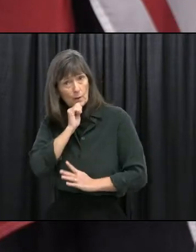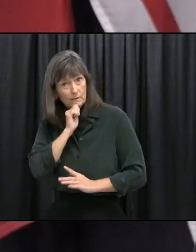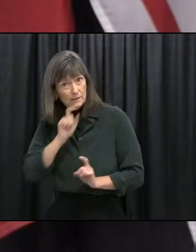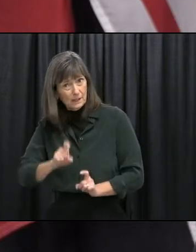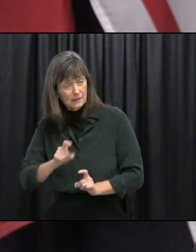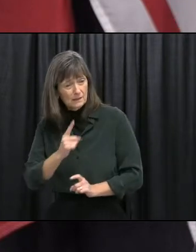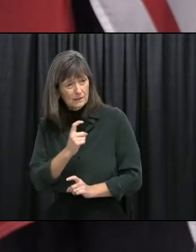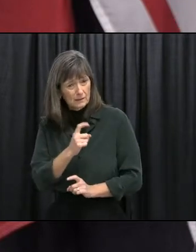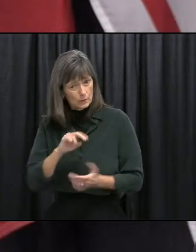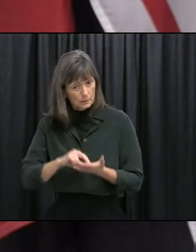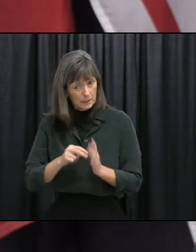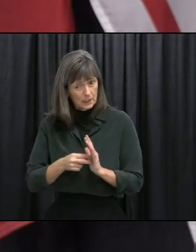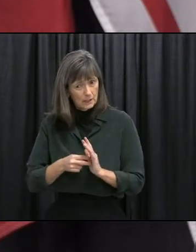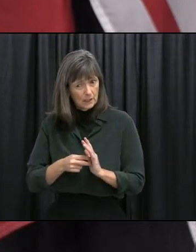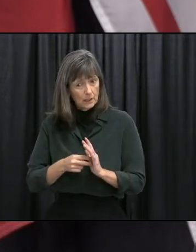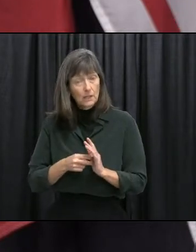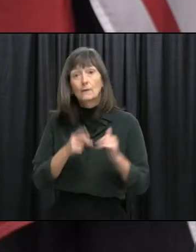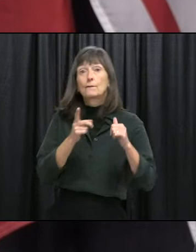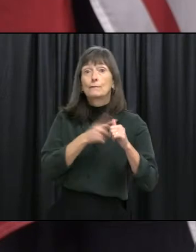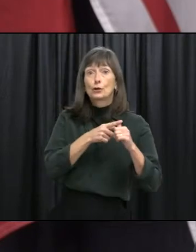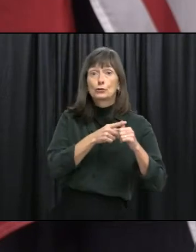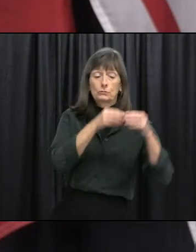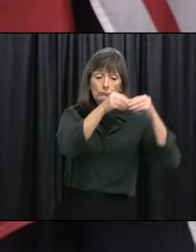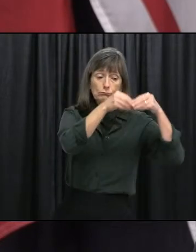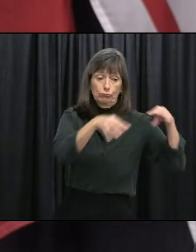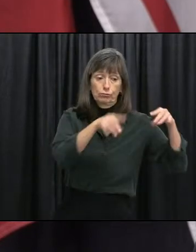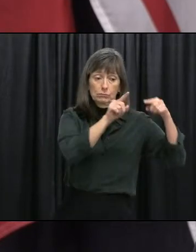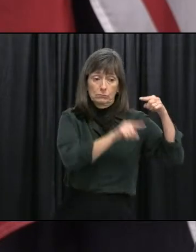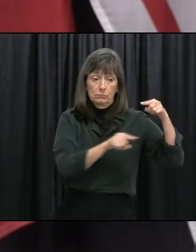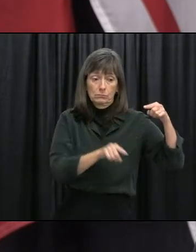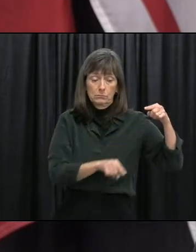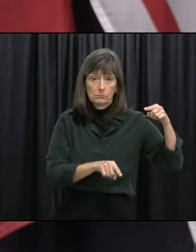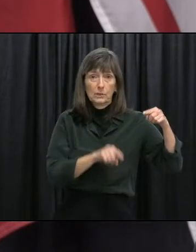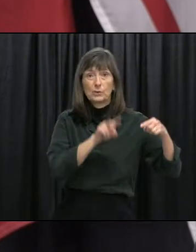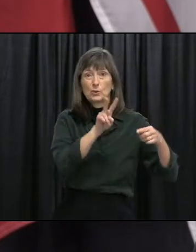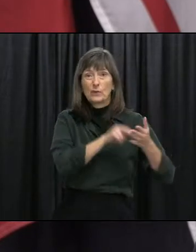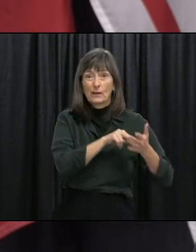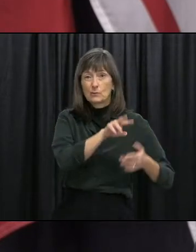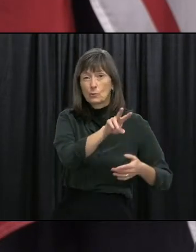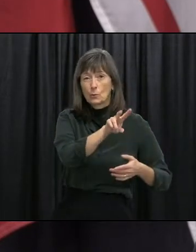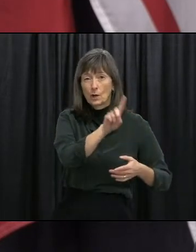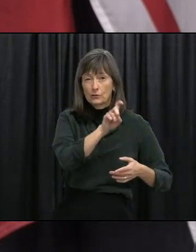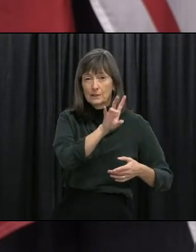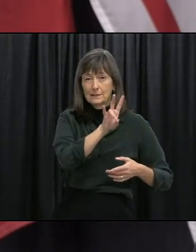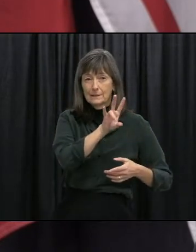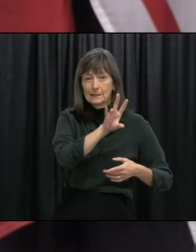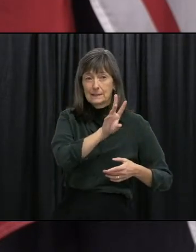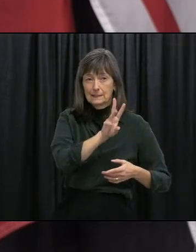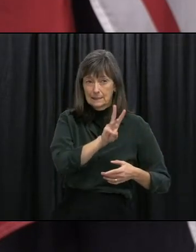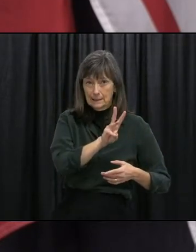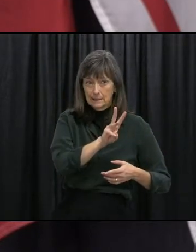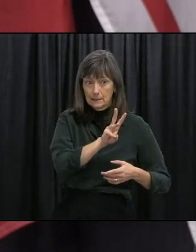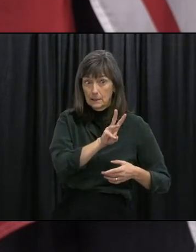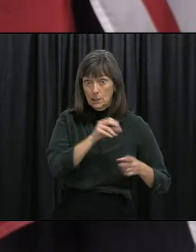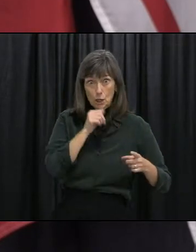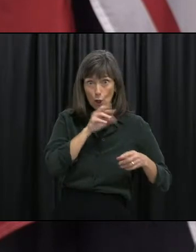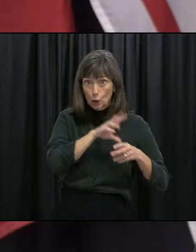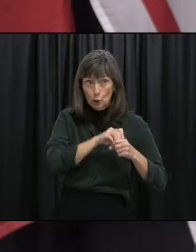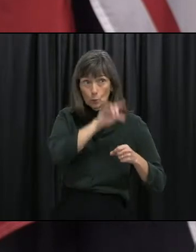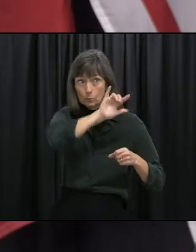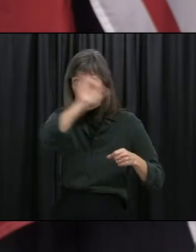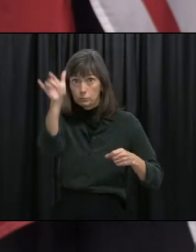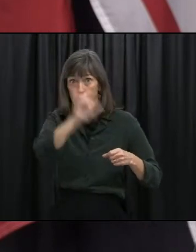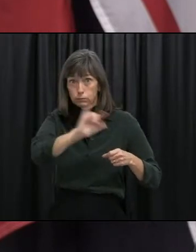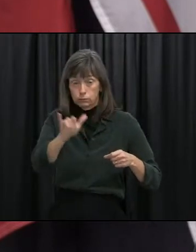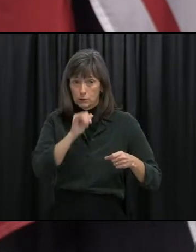because that first chart, the 2,176 individuals, would that not include the rotational workers who are